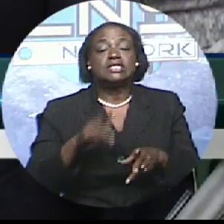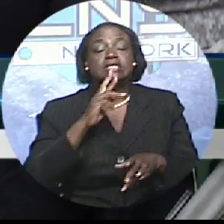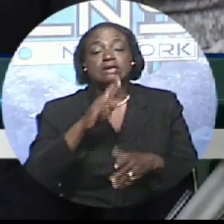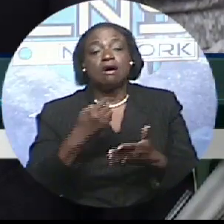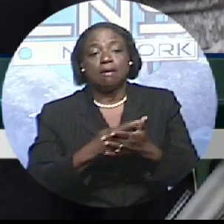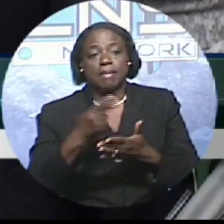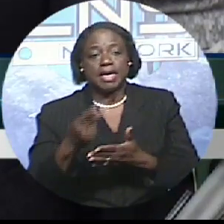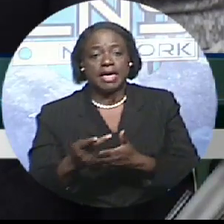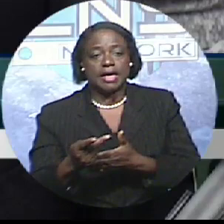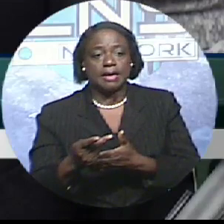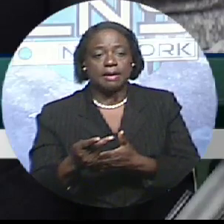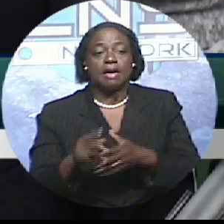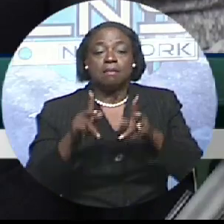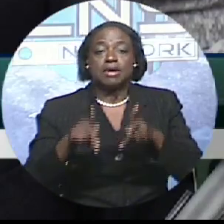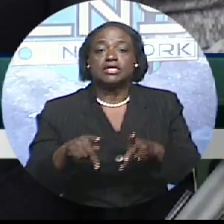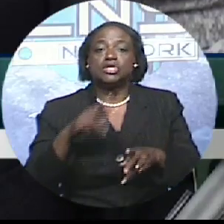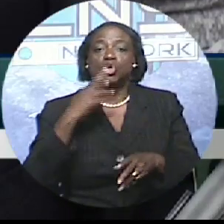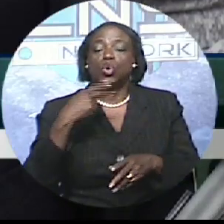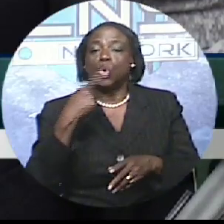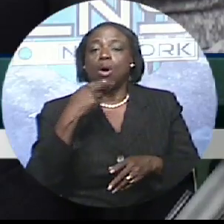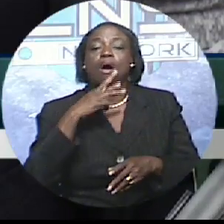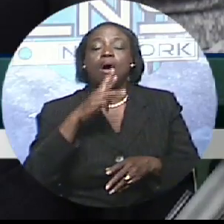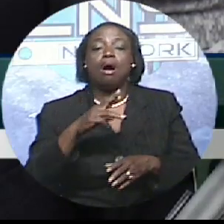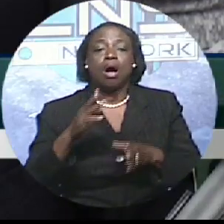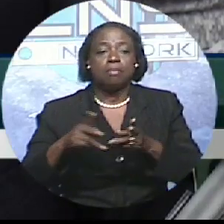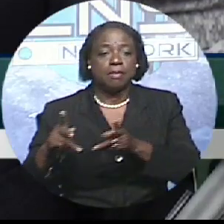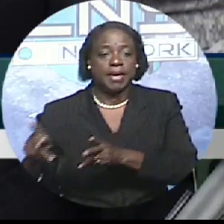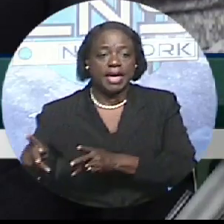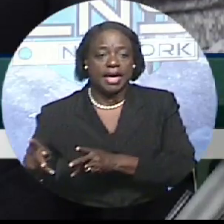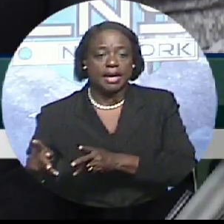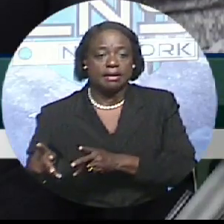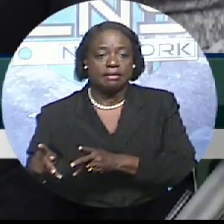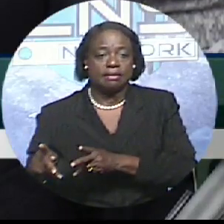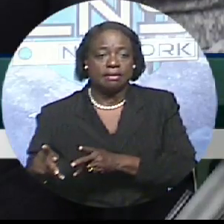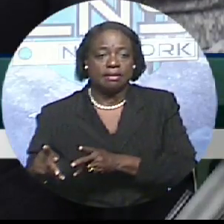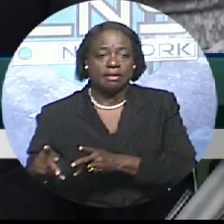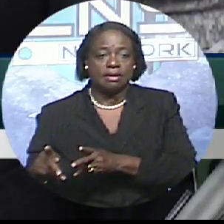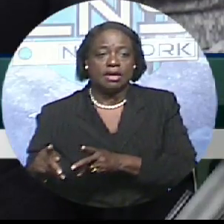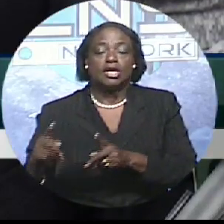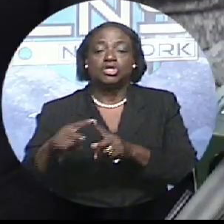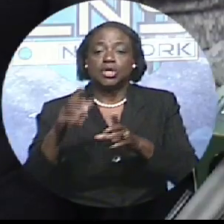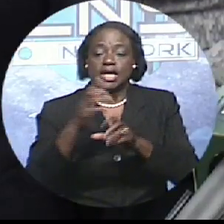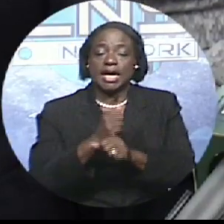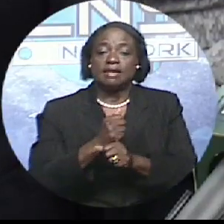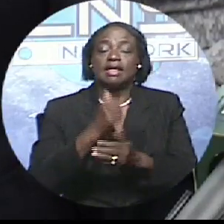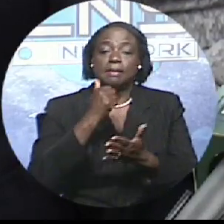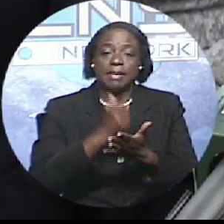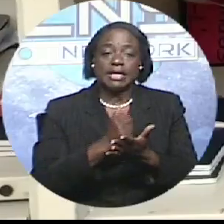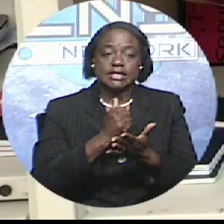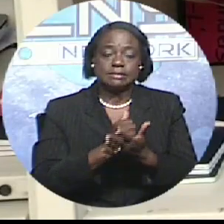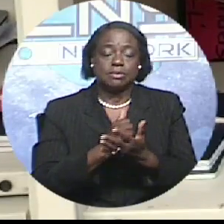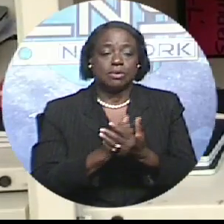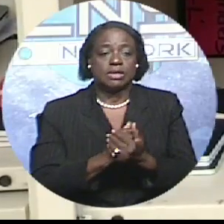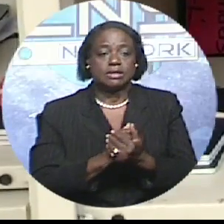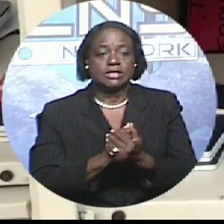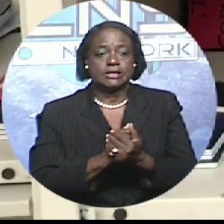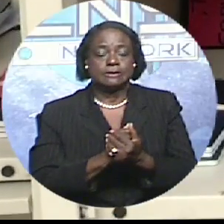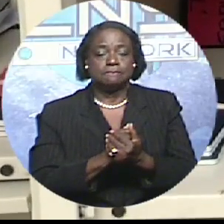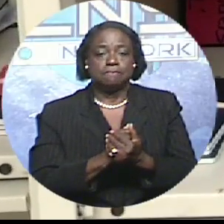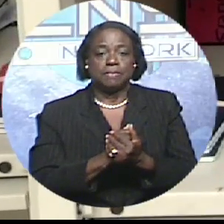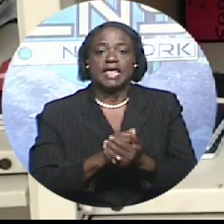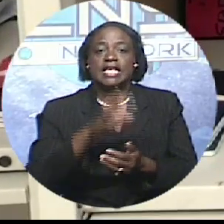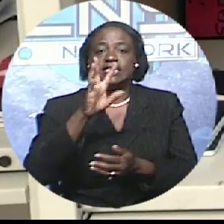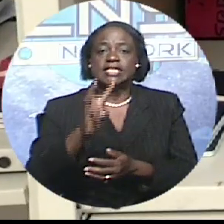fees. Yeah. Persons who are prepared and who are paying the $200 to get their passports prior to their collection date, yes. Nearly